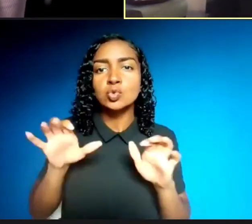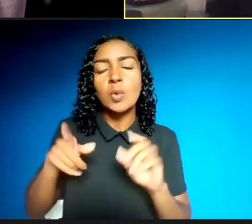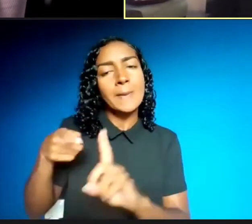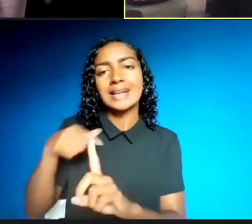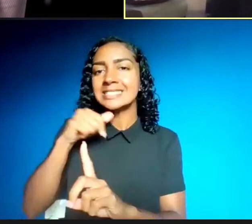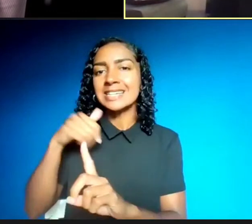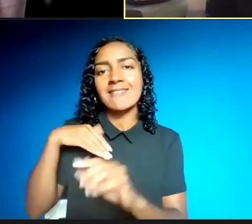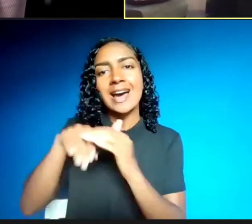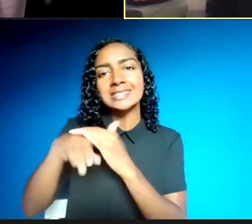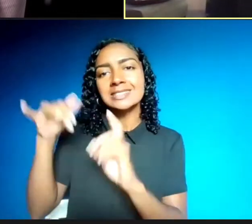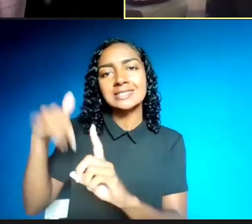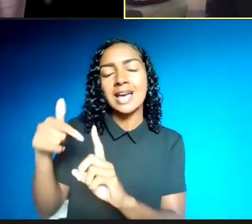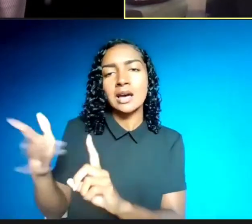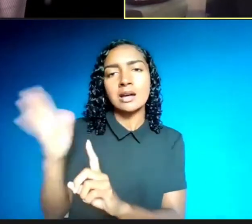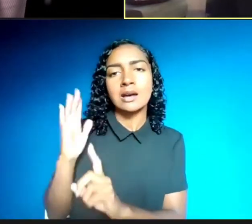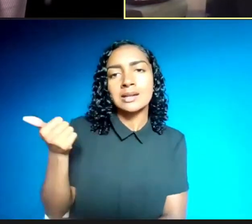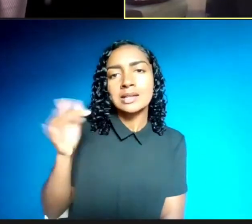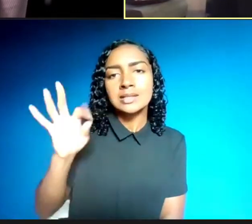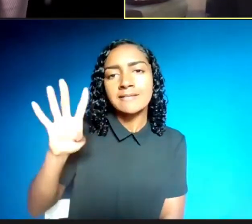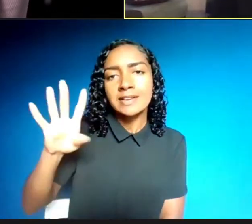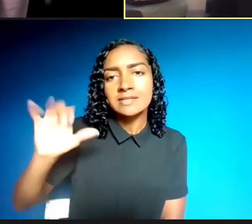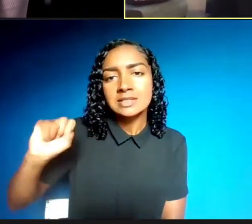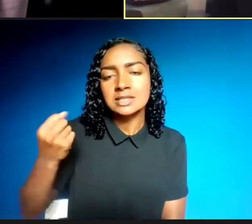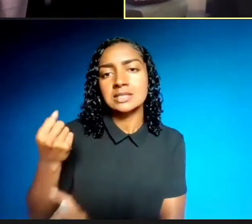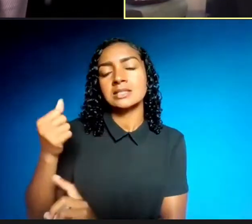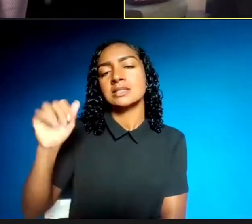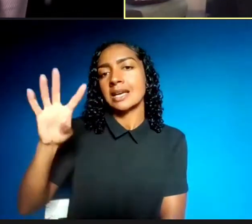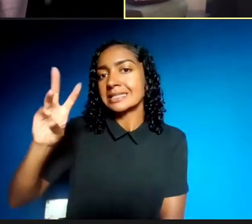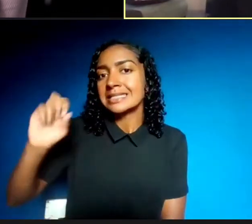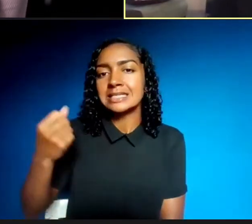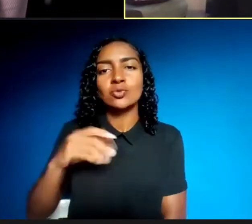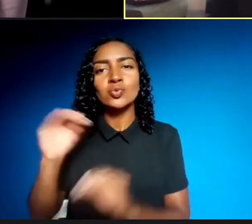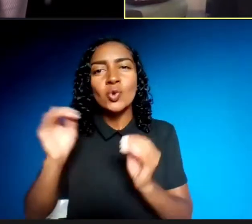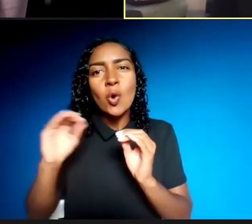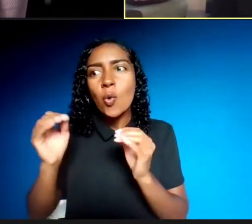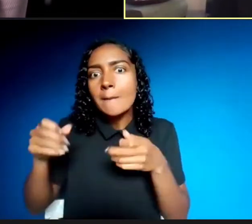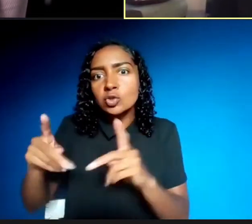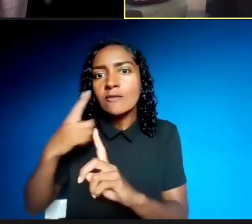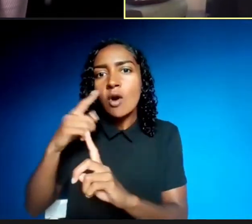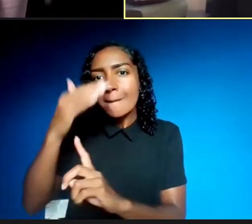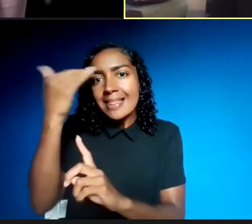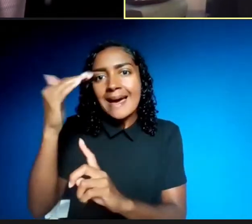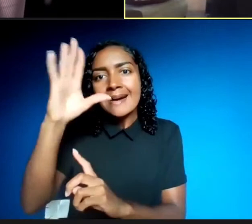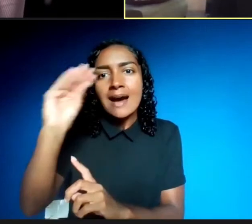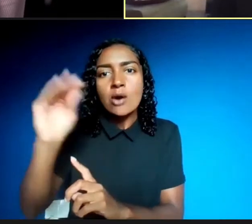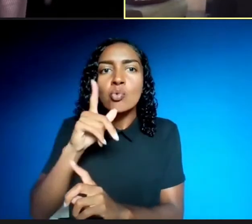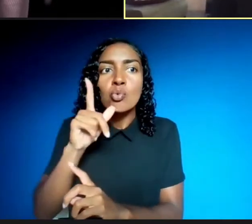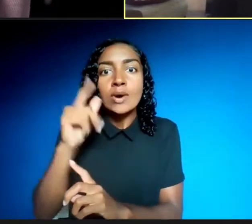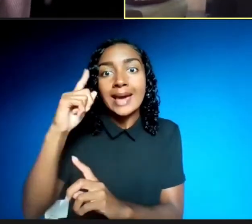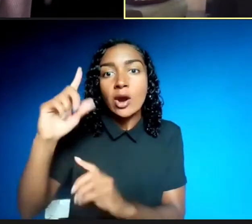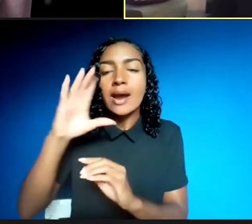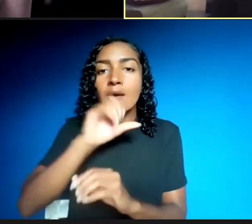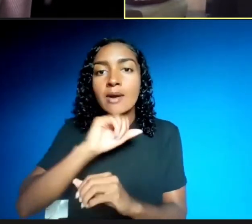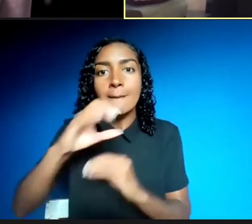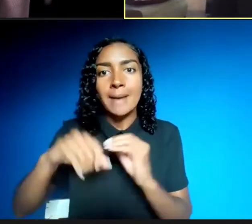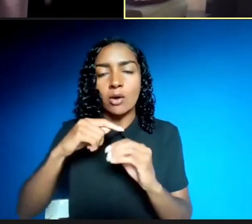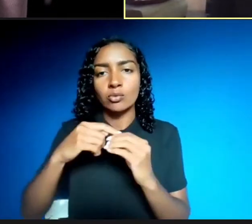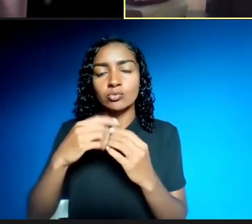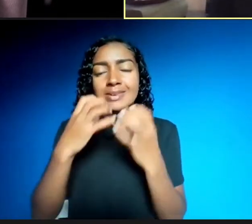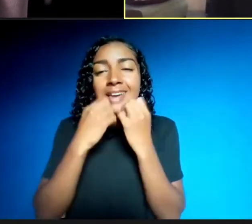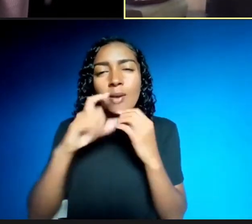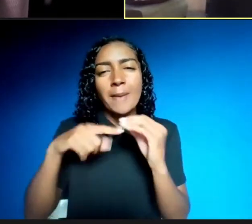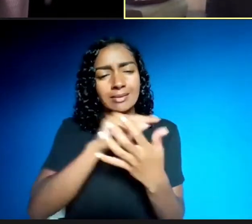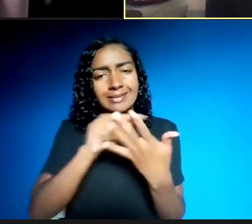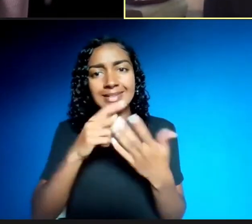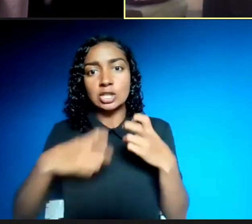and 60s. Like there was no space for a Black guy who cared about Black issues and was trying to be funny on TV regularly like there is now for